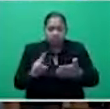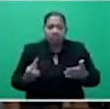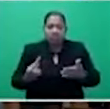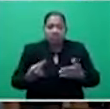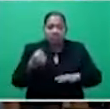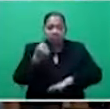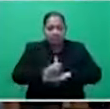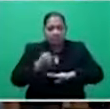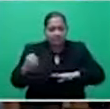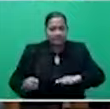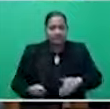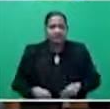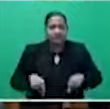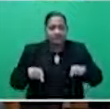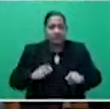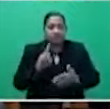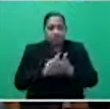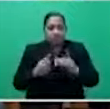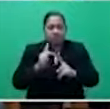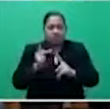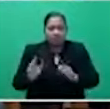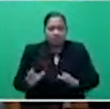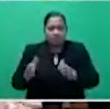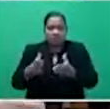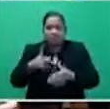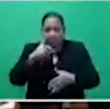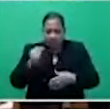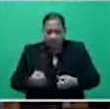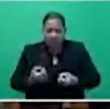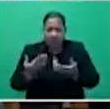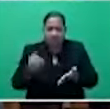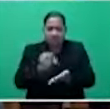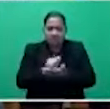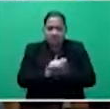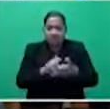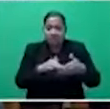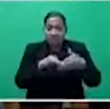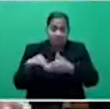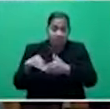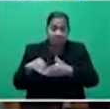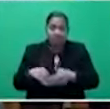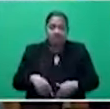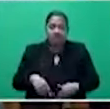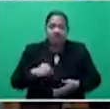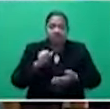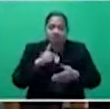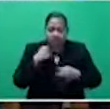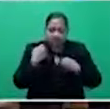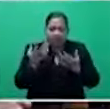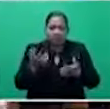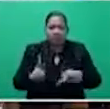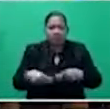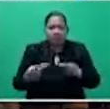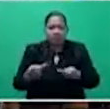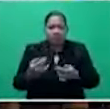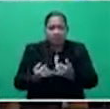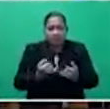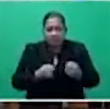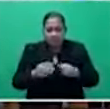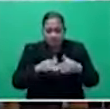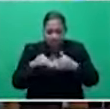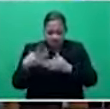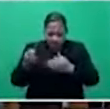government, this is the only political party that can provide decisive leadership, that can provide strategic leadership. It has a vision, and in